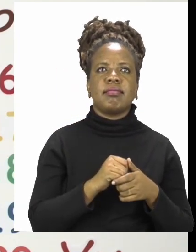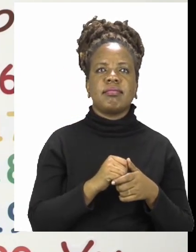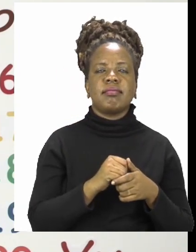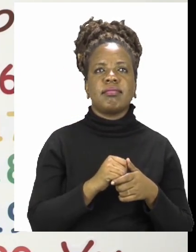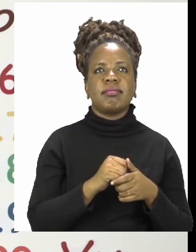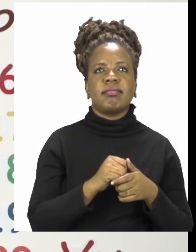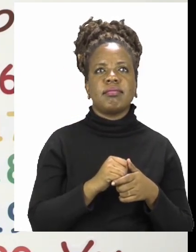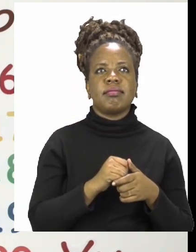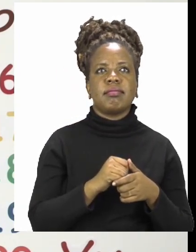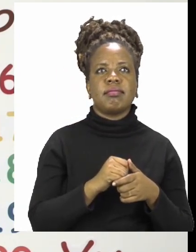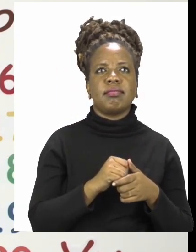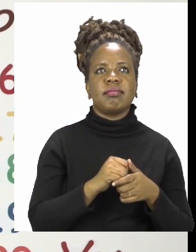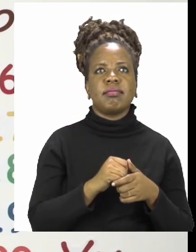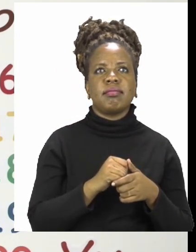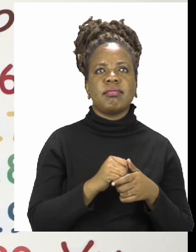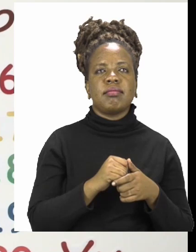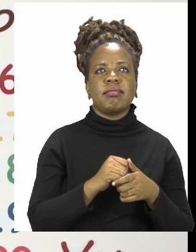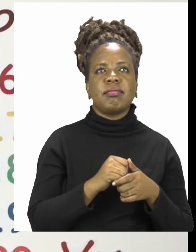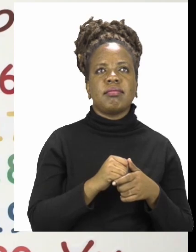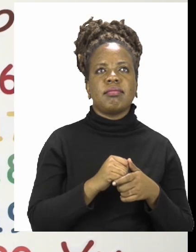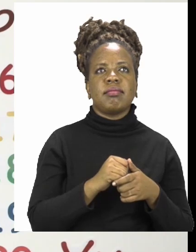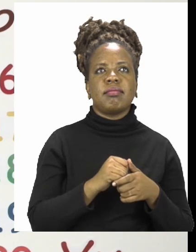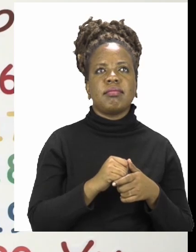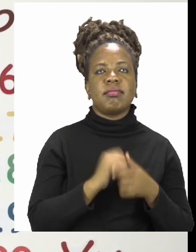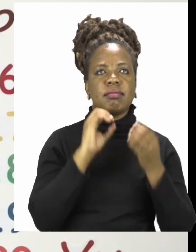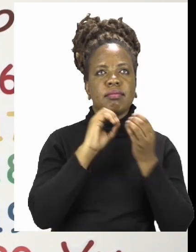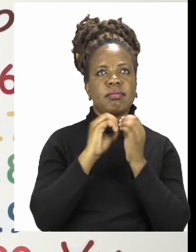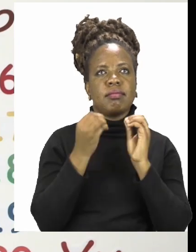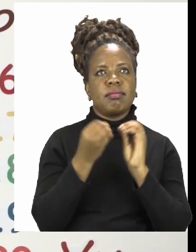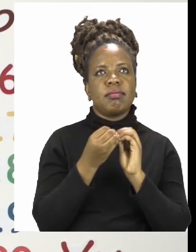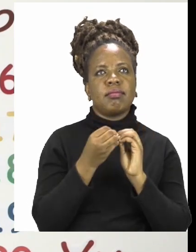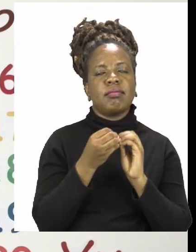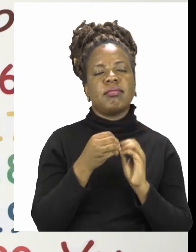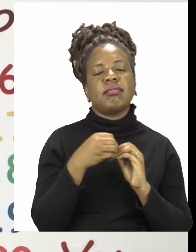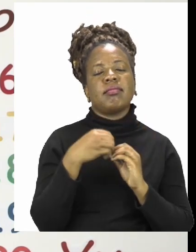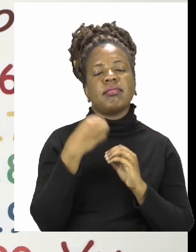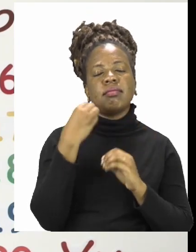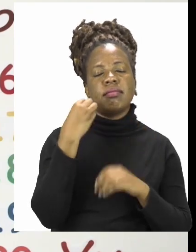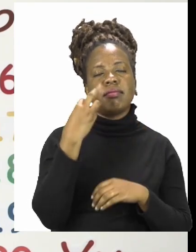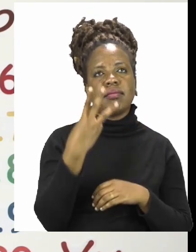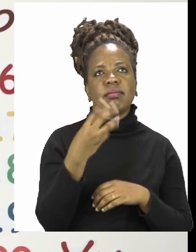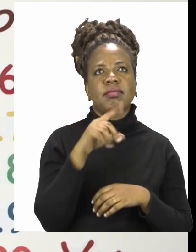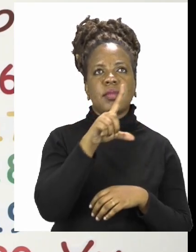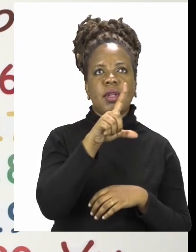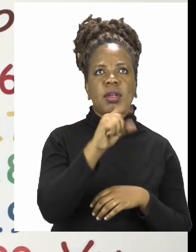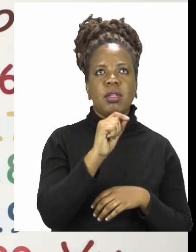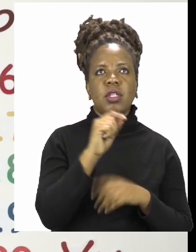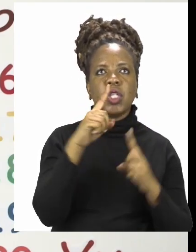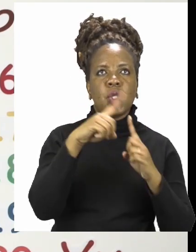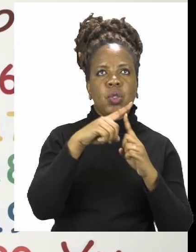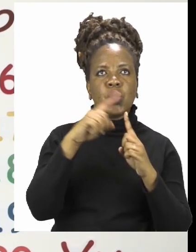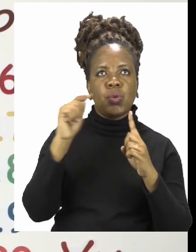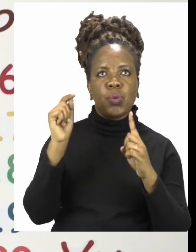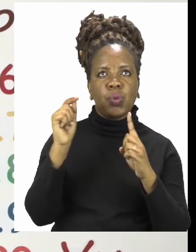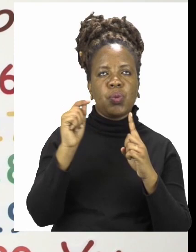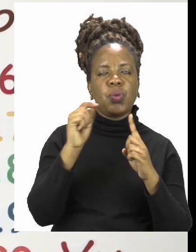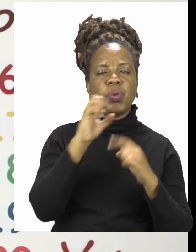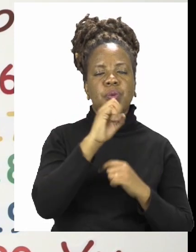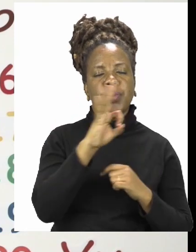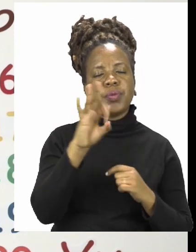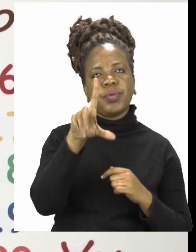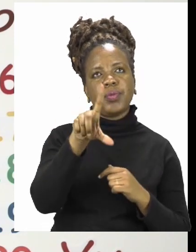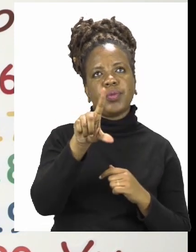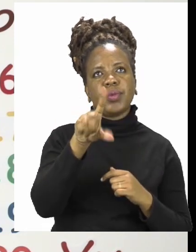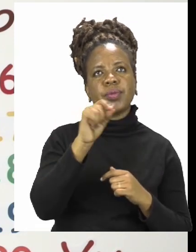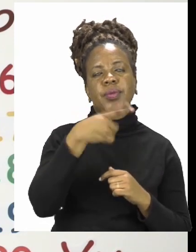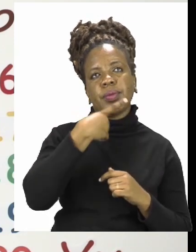possessive noun. Let's take a look at number 3. It says, the tools of the